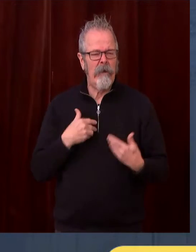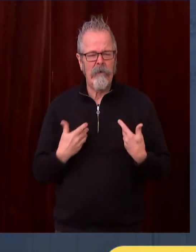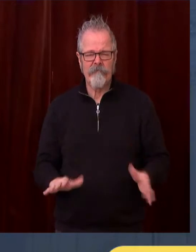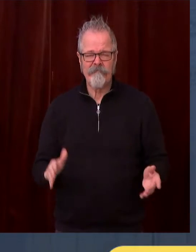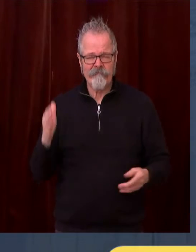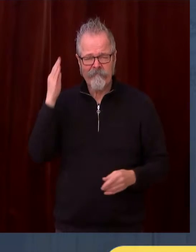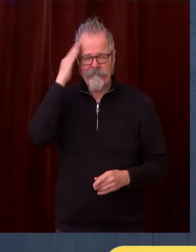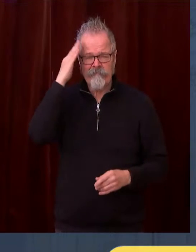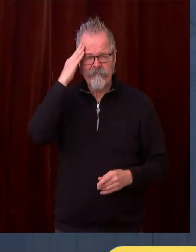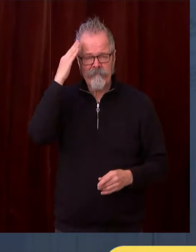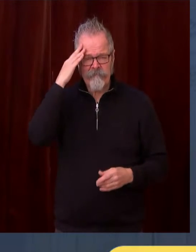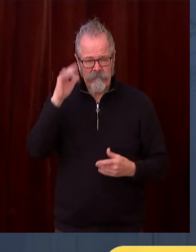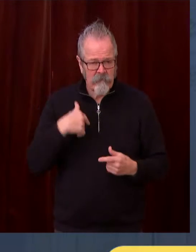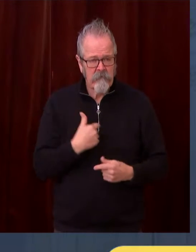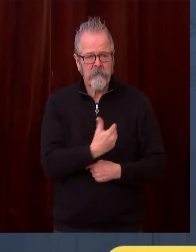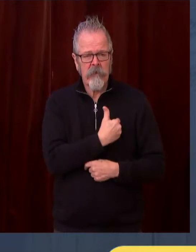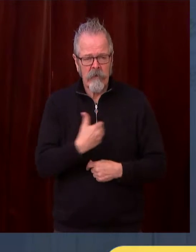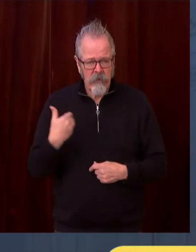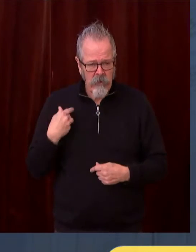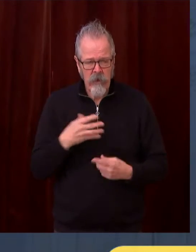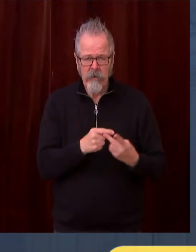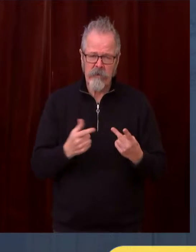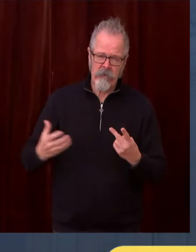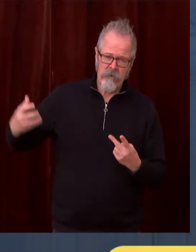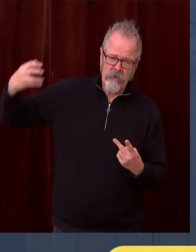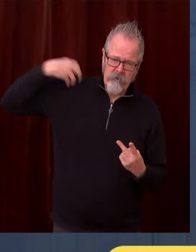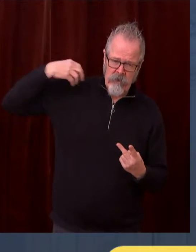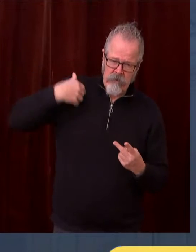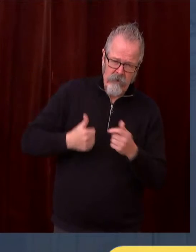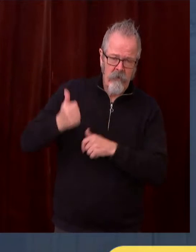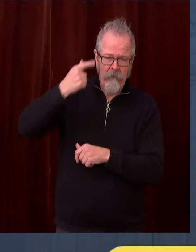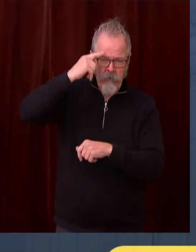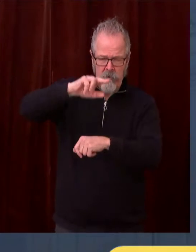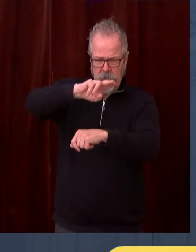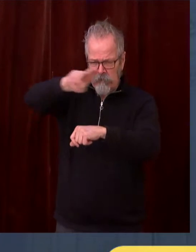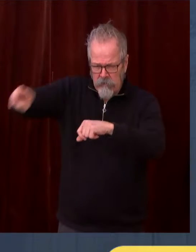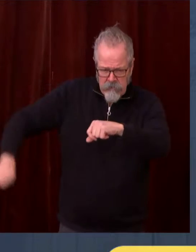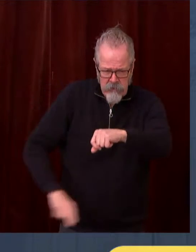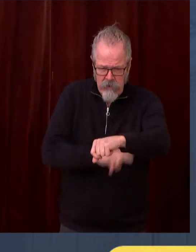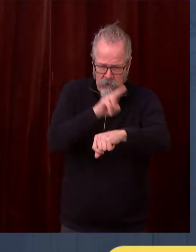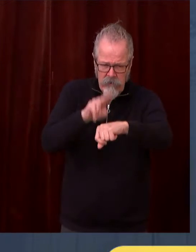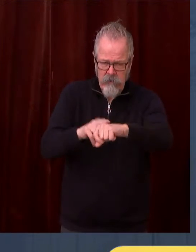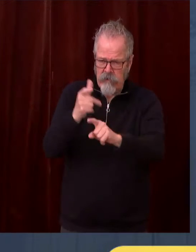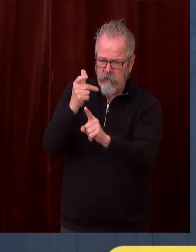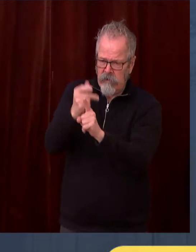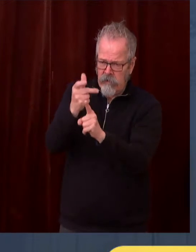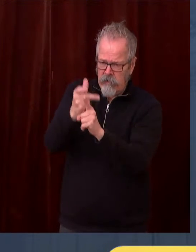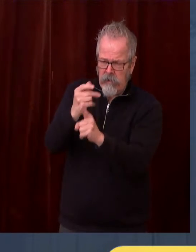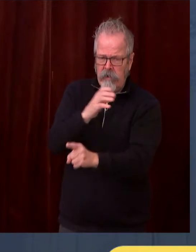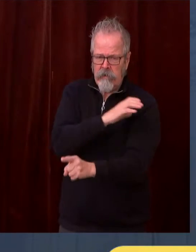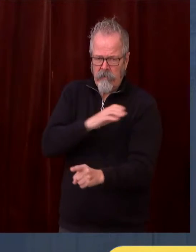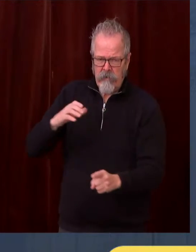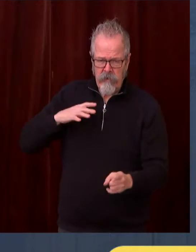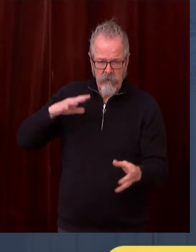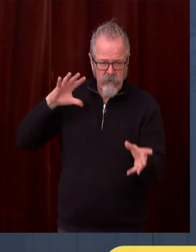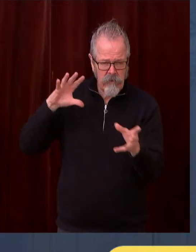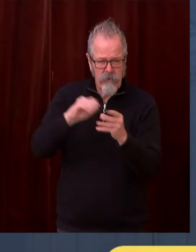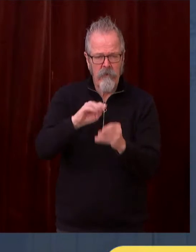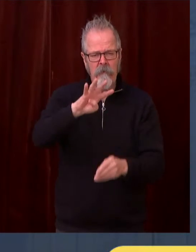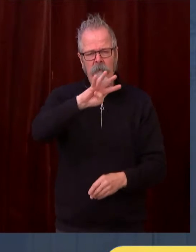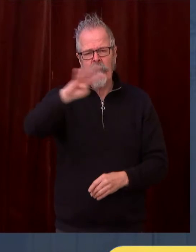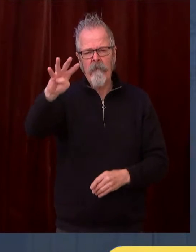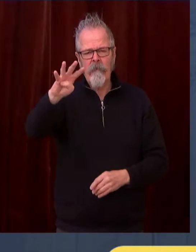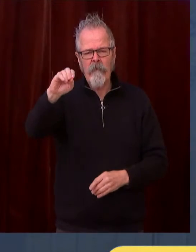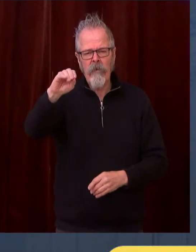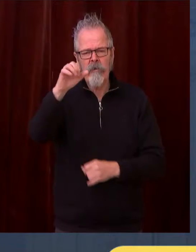Vaccine Advisory Committee. I spent a total of about 24 years on those committees. Doctor, could you just briefly describe what